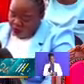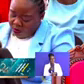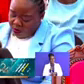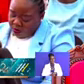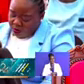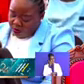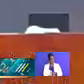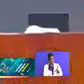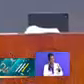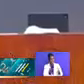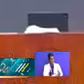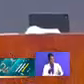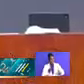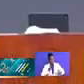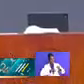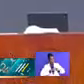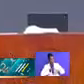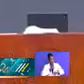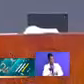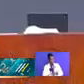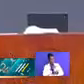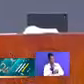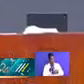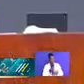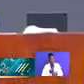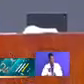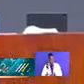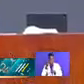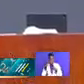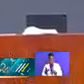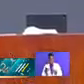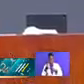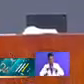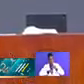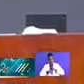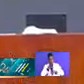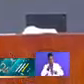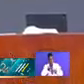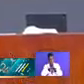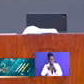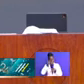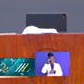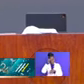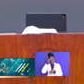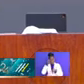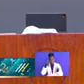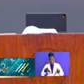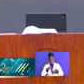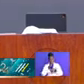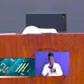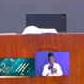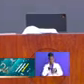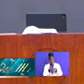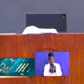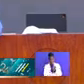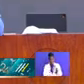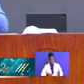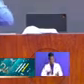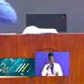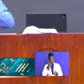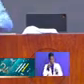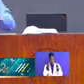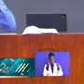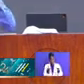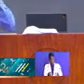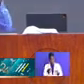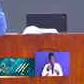see Heavy corruption in this nation and I see Heavy corruption in the government of this nation and the LA says that if